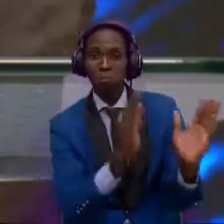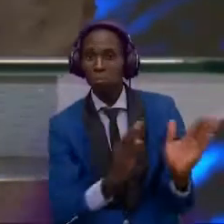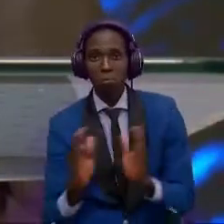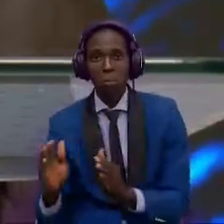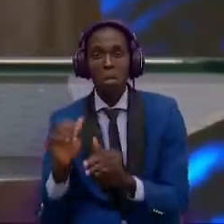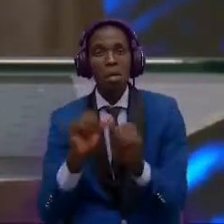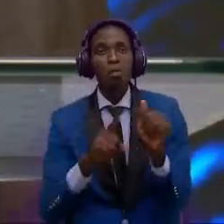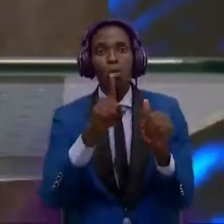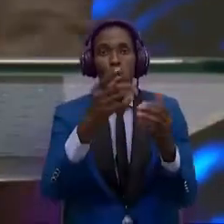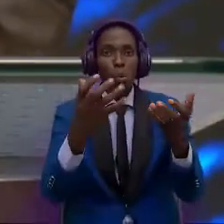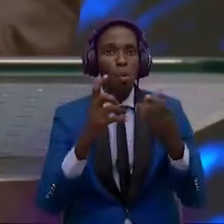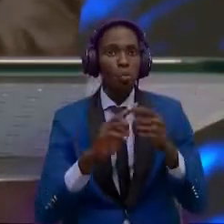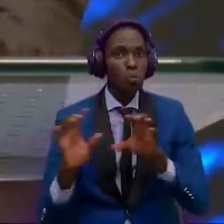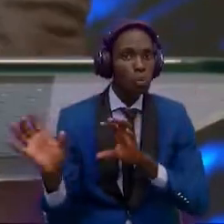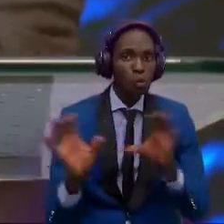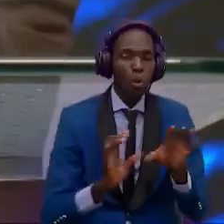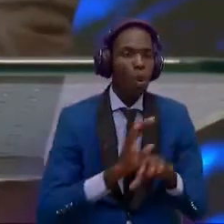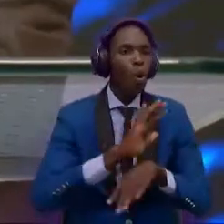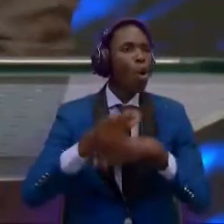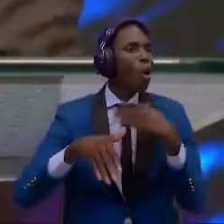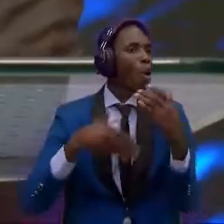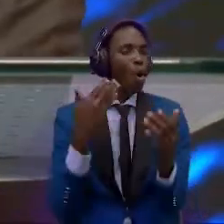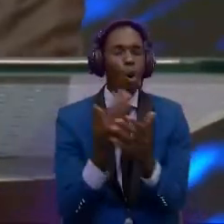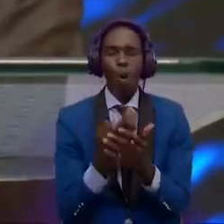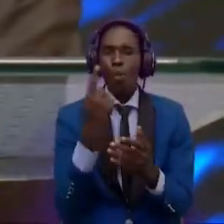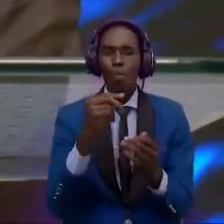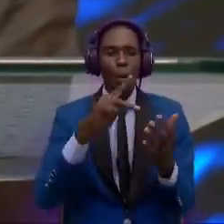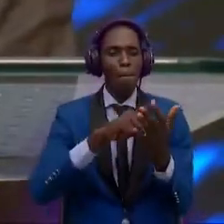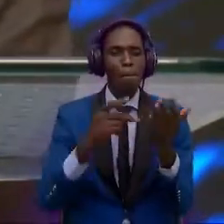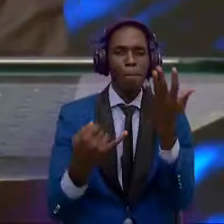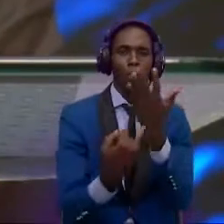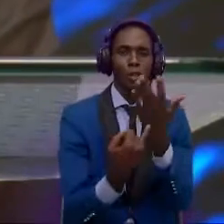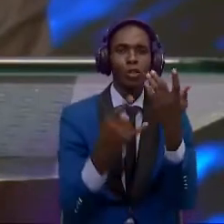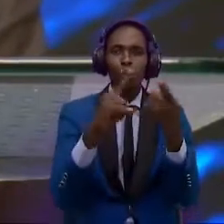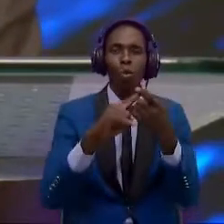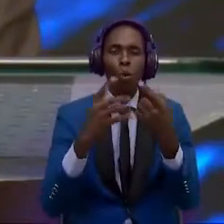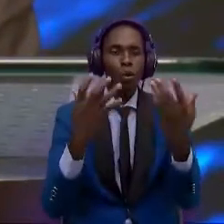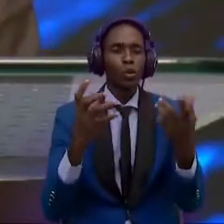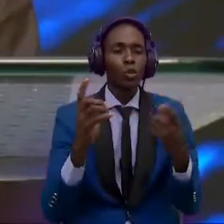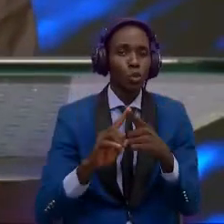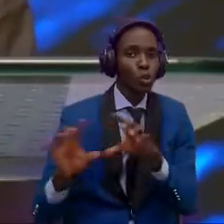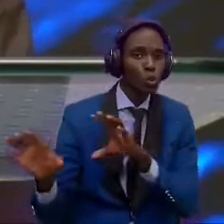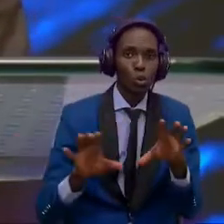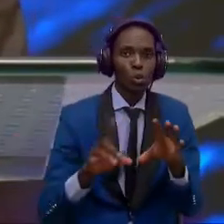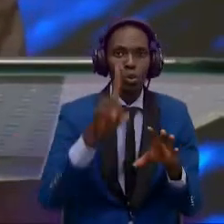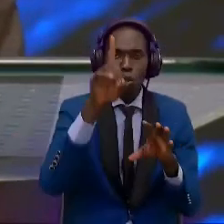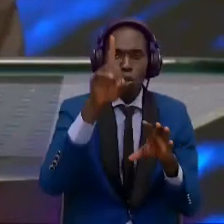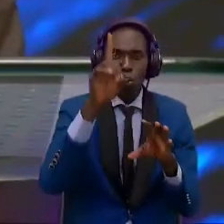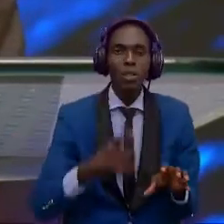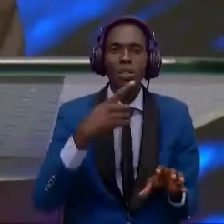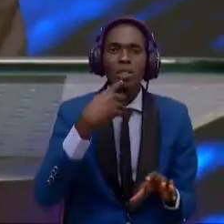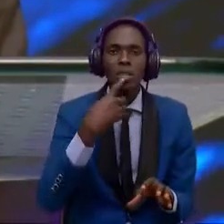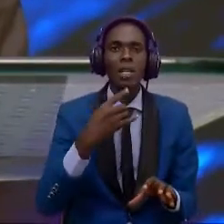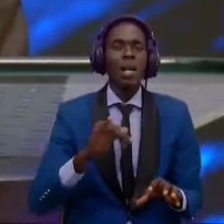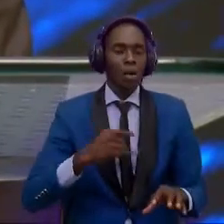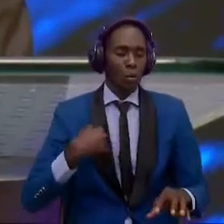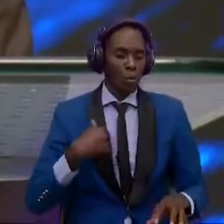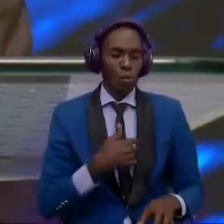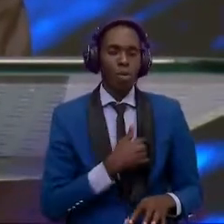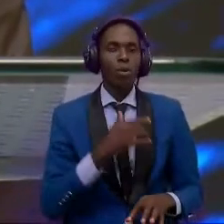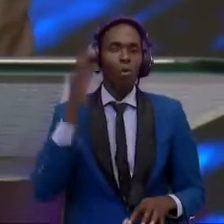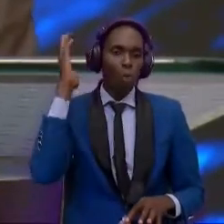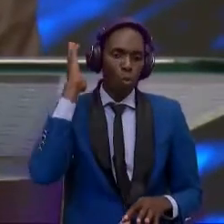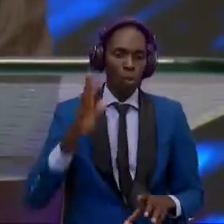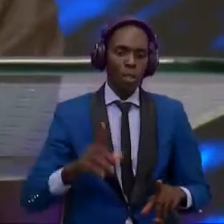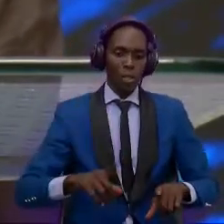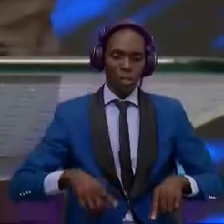we want to do, all the projects we want to face, you will say, we shall live and do this